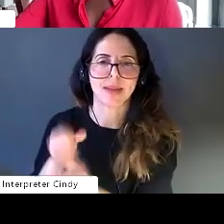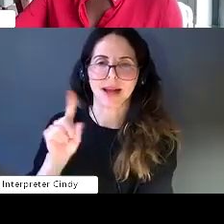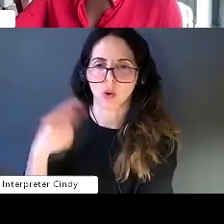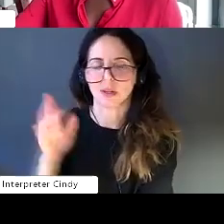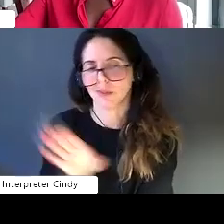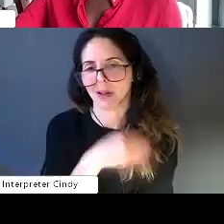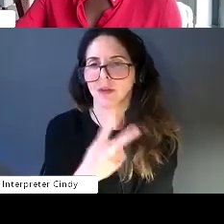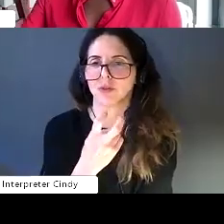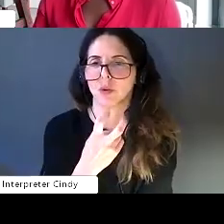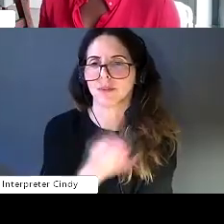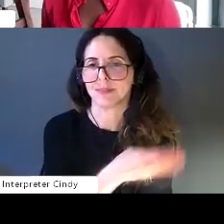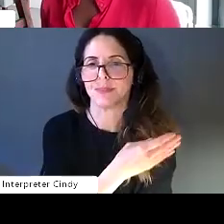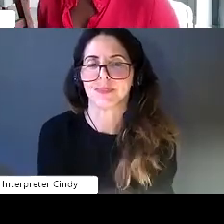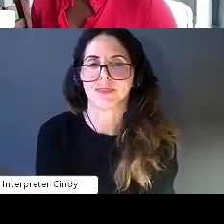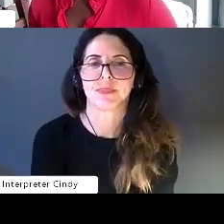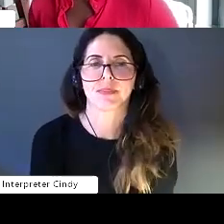survivors.